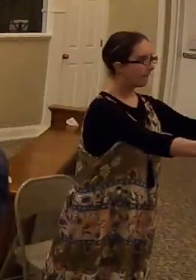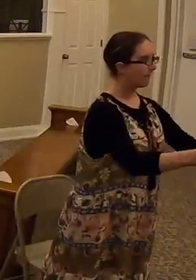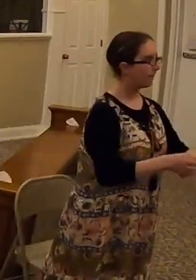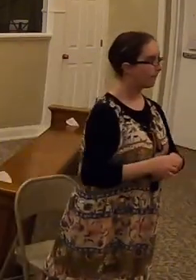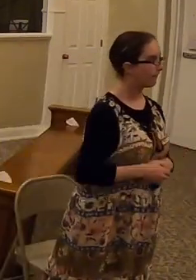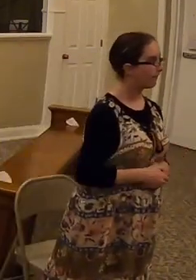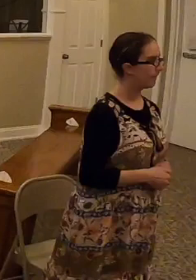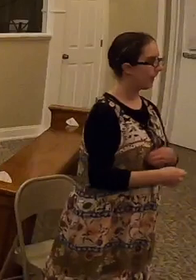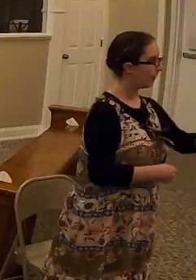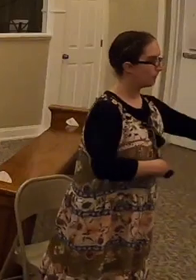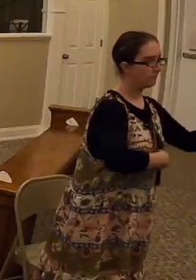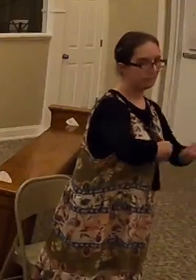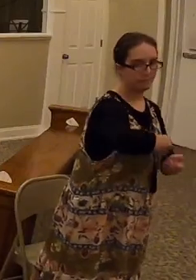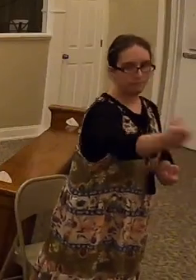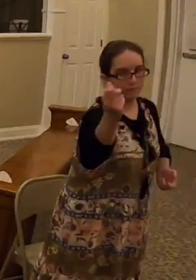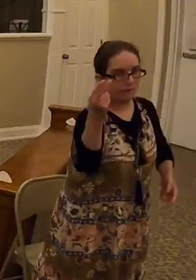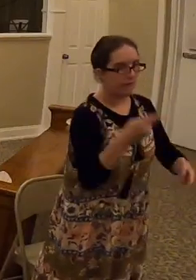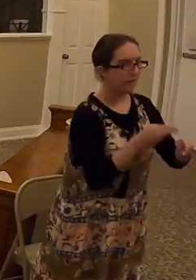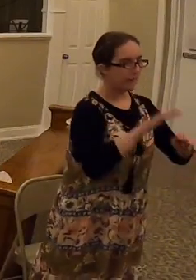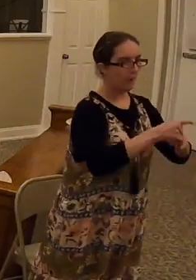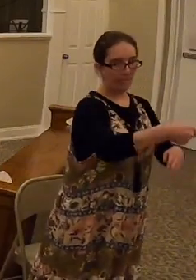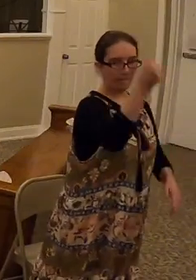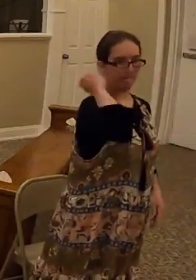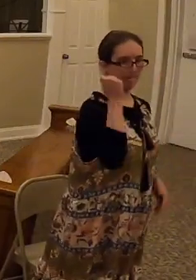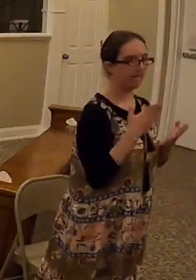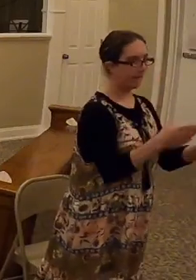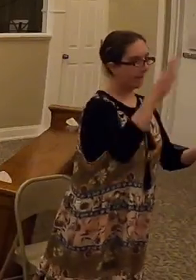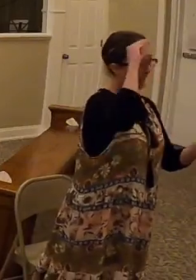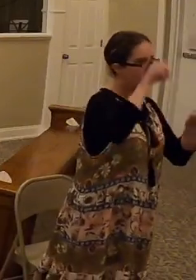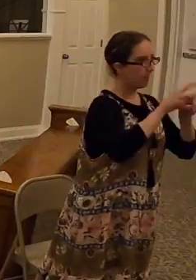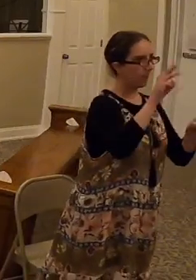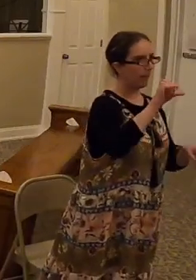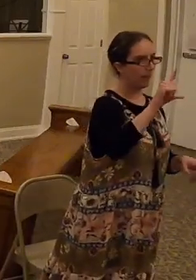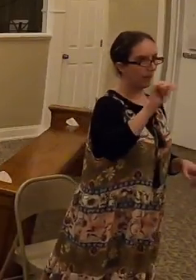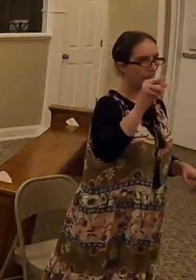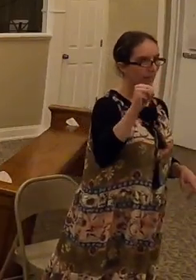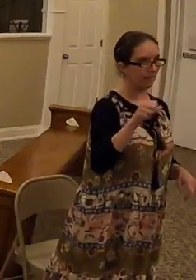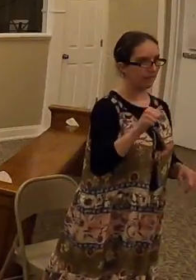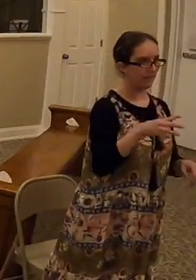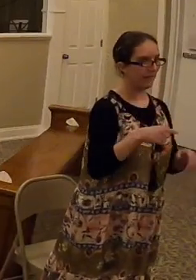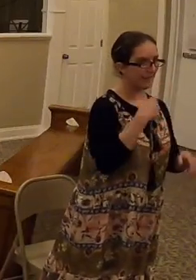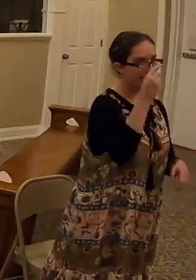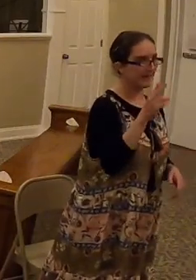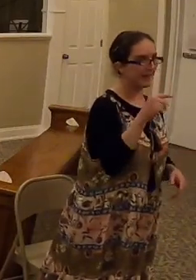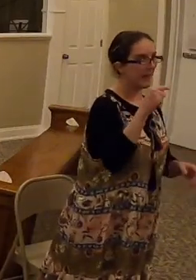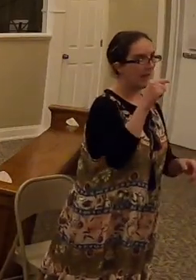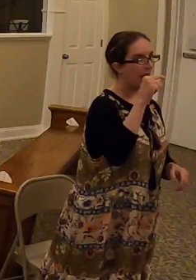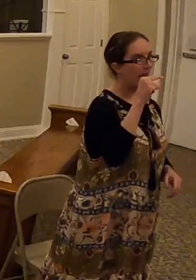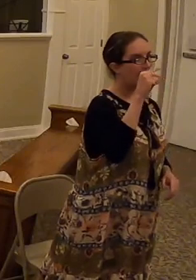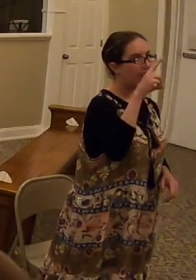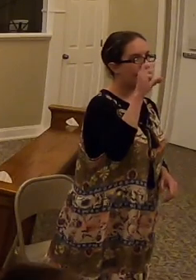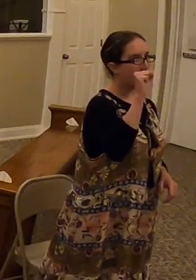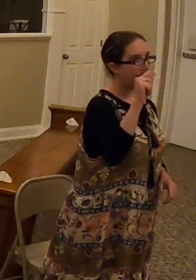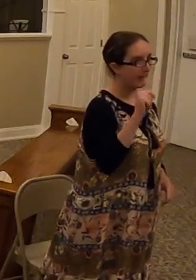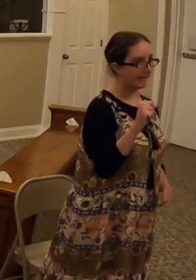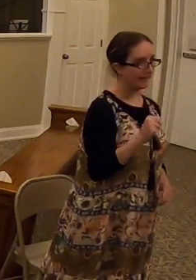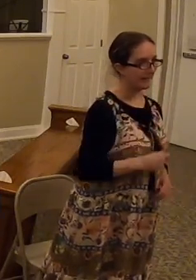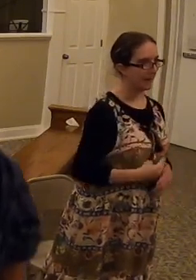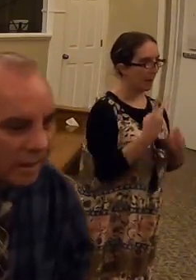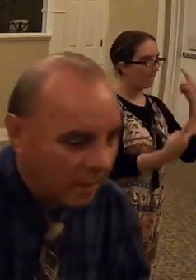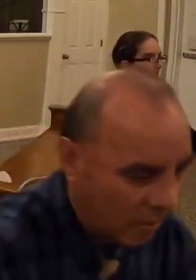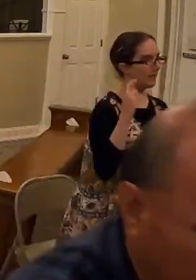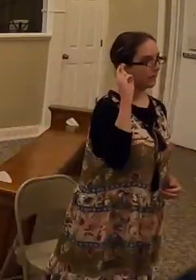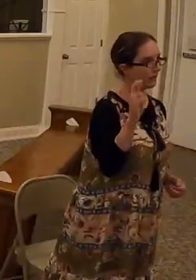Amen. All right, pass them out. Your names are on the back. Your brother Williams, one of them says guest on it. Okay.